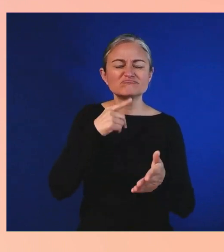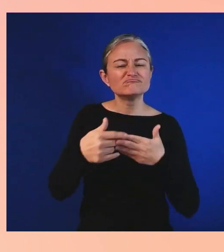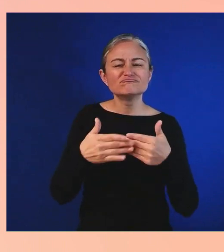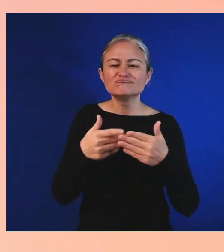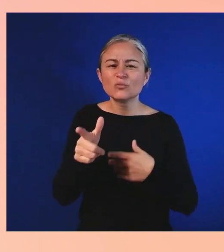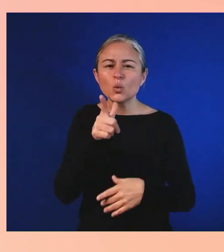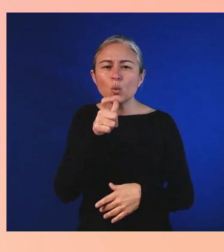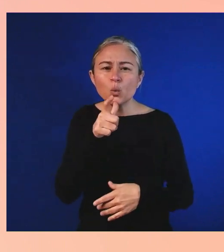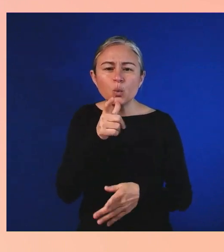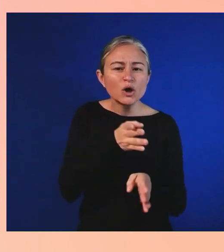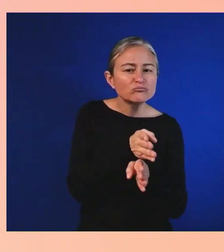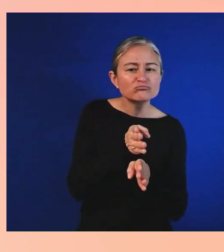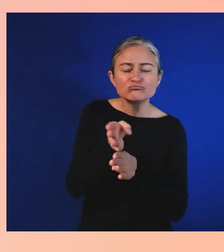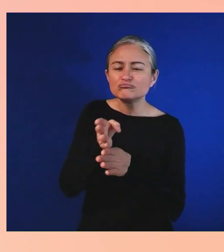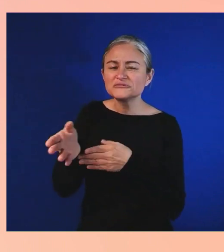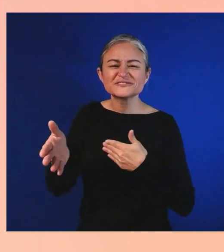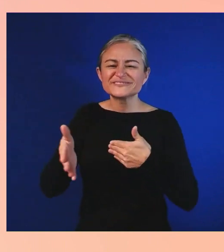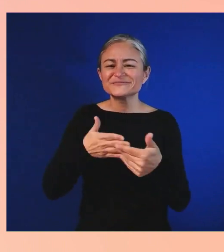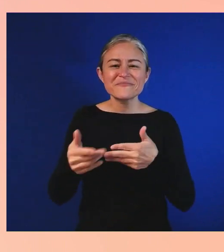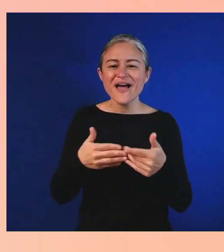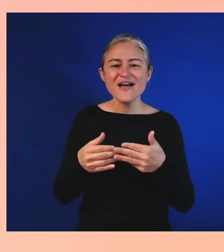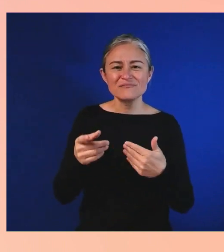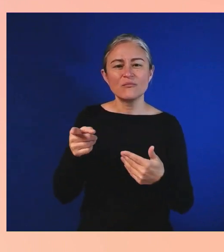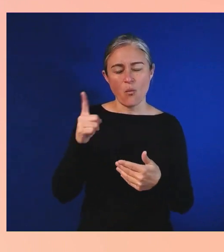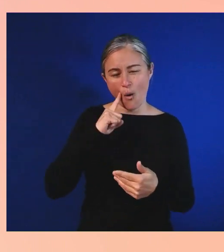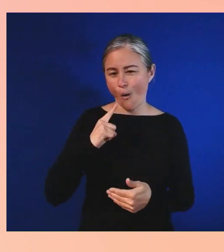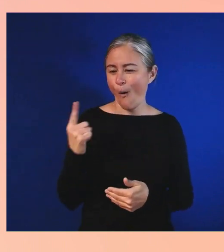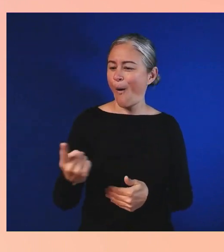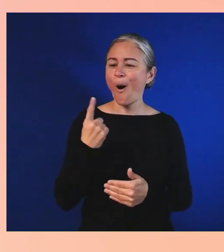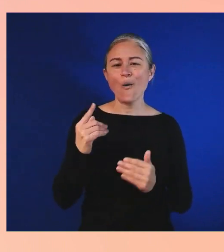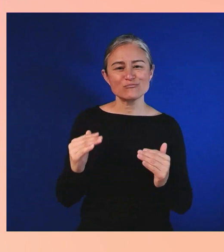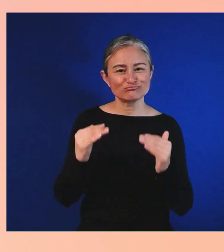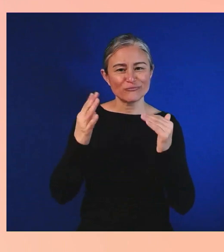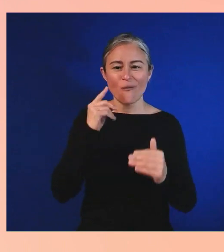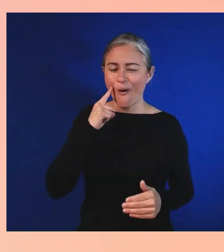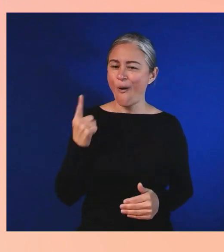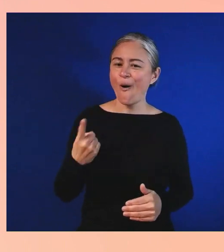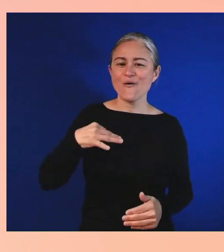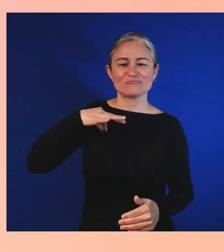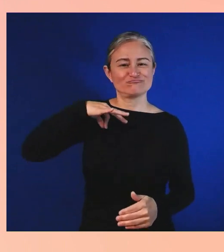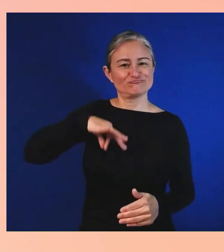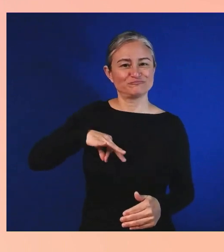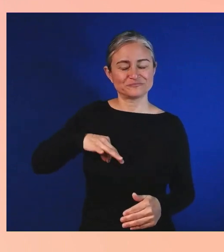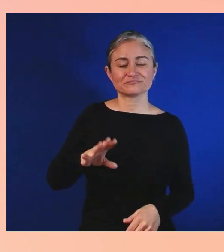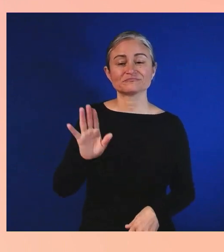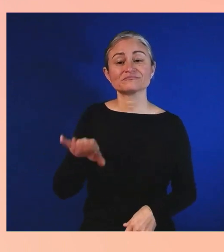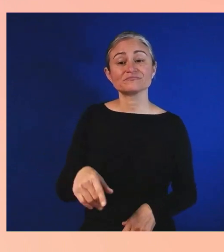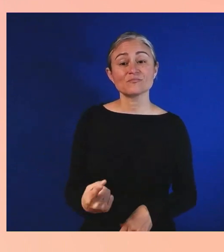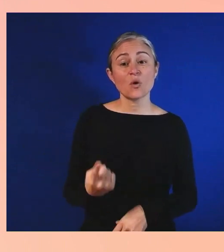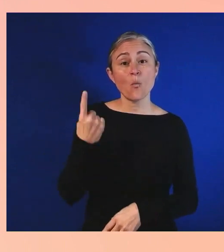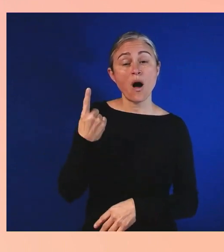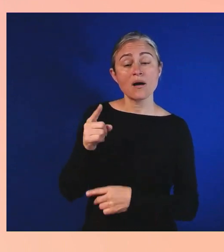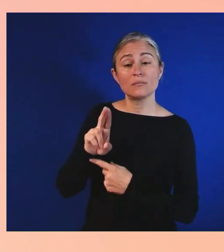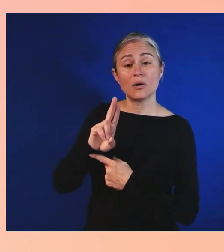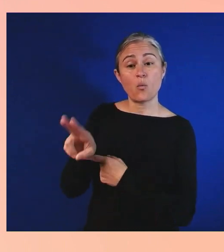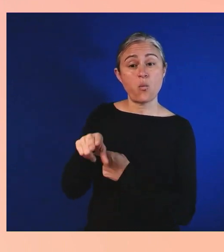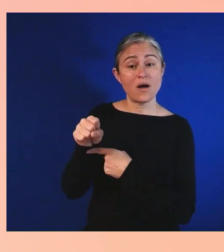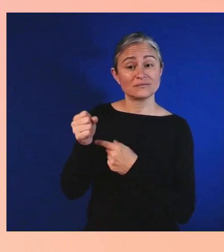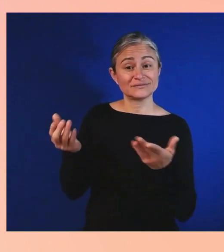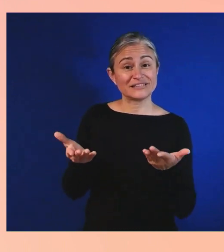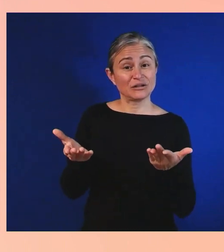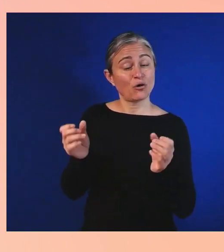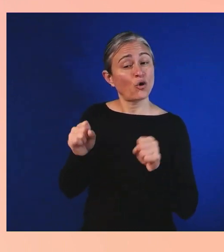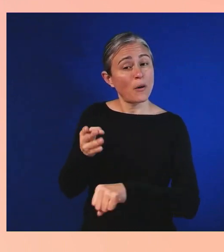where I could see the US doing more is on making it